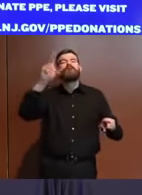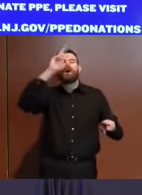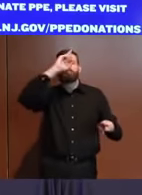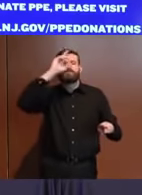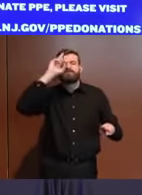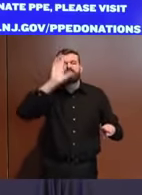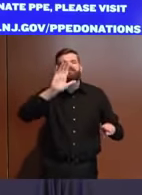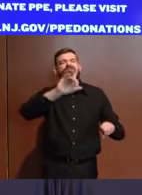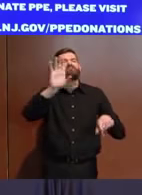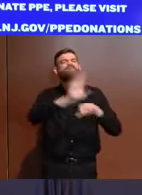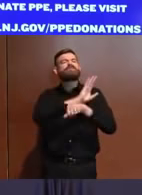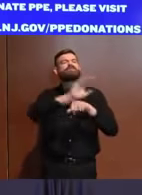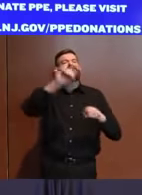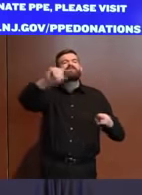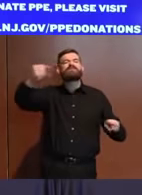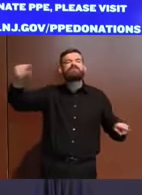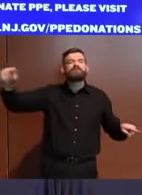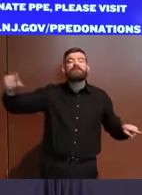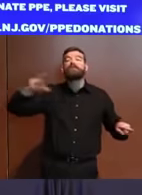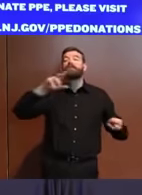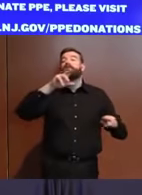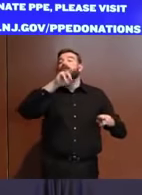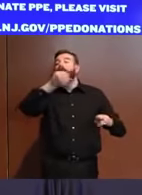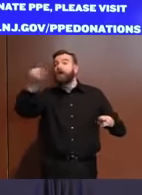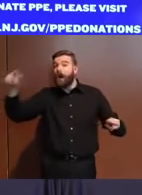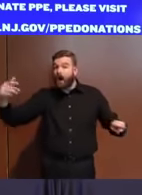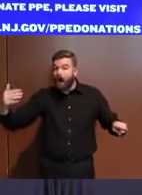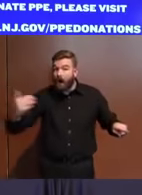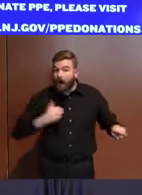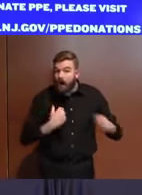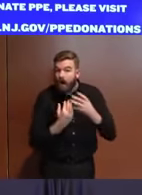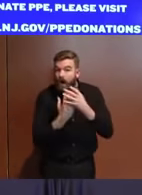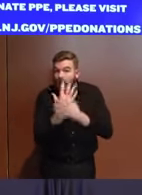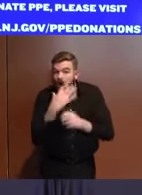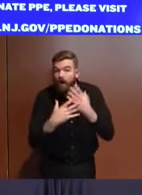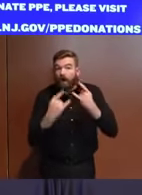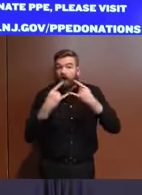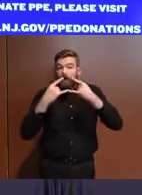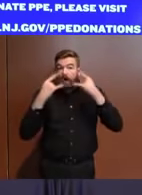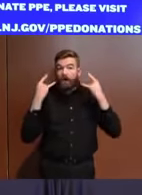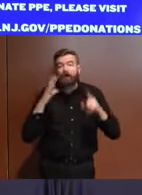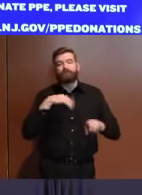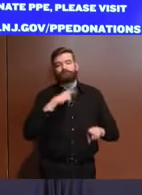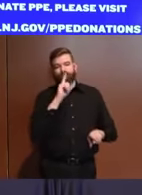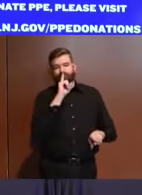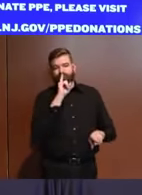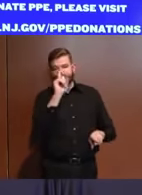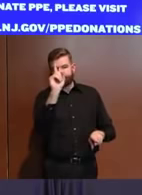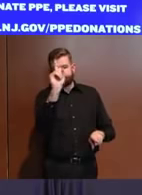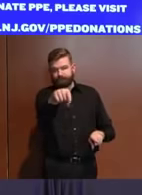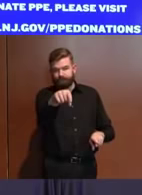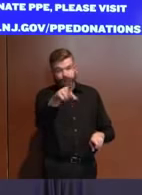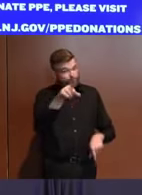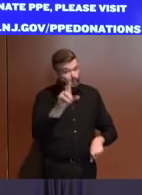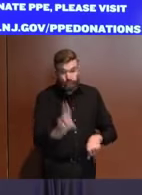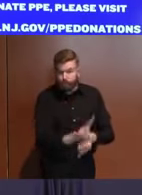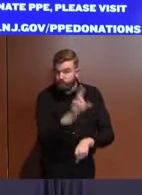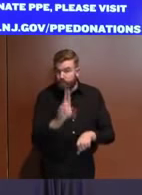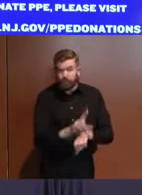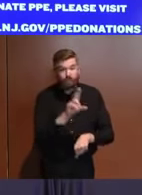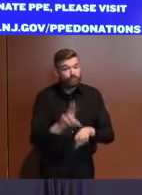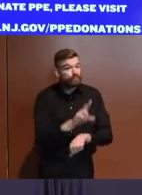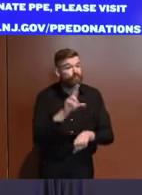possession of PPE, this is not an ask, this is an order, that you're not using that PPE for critical